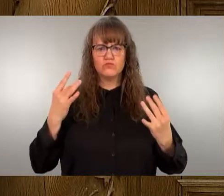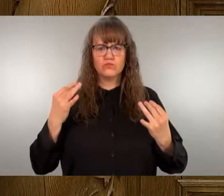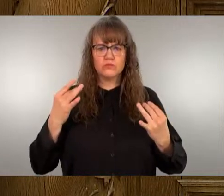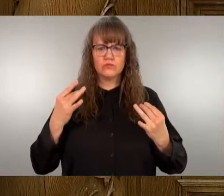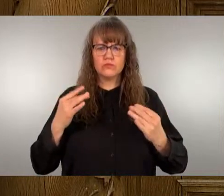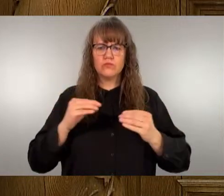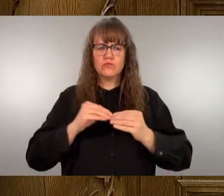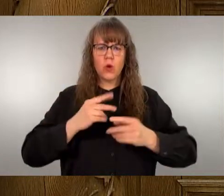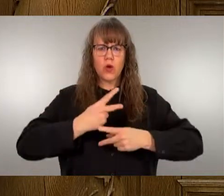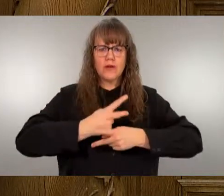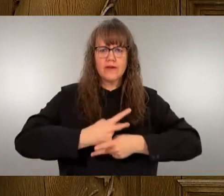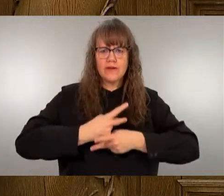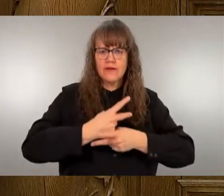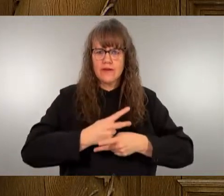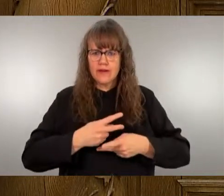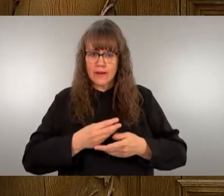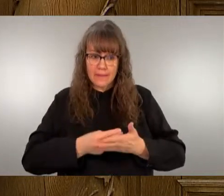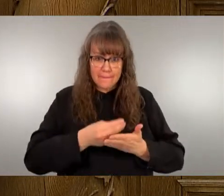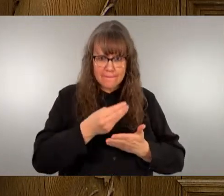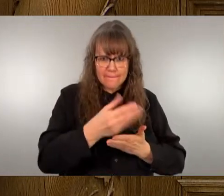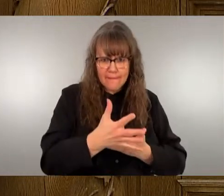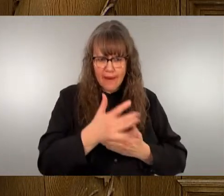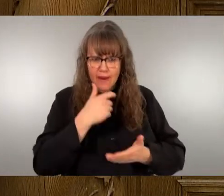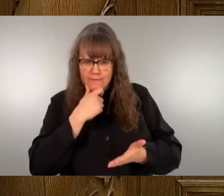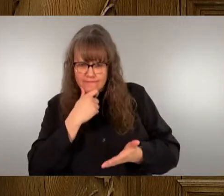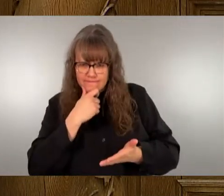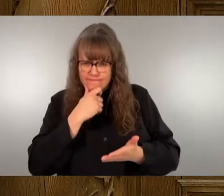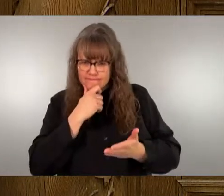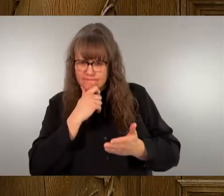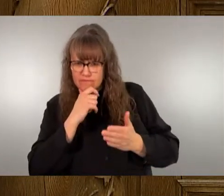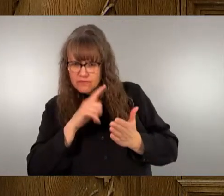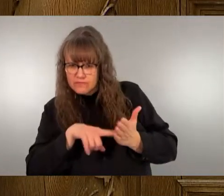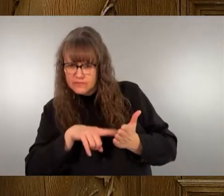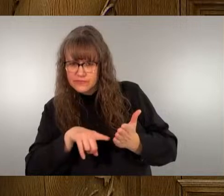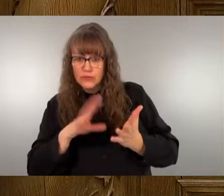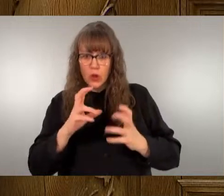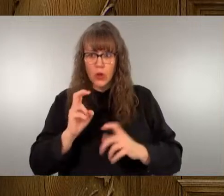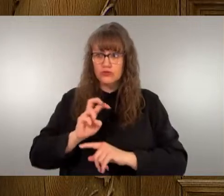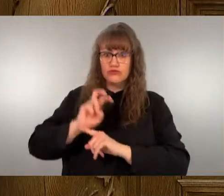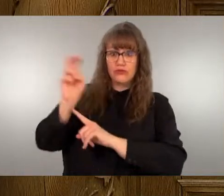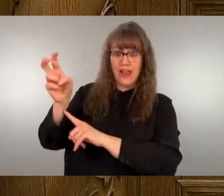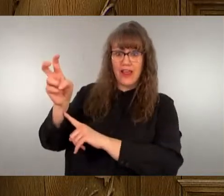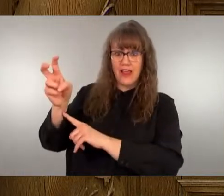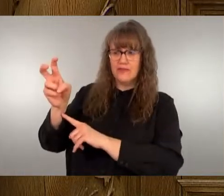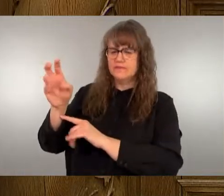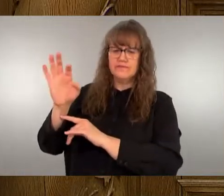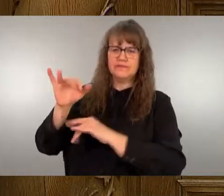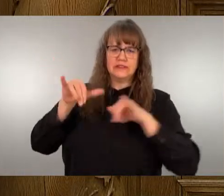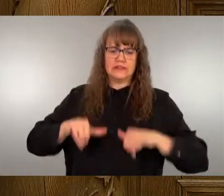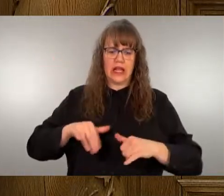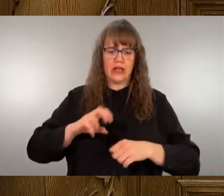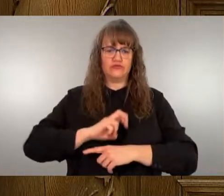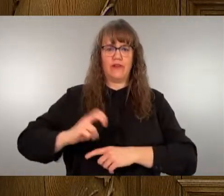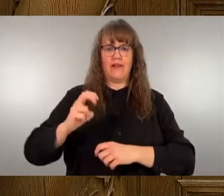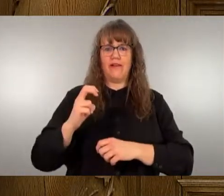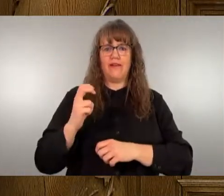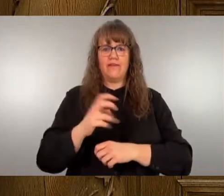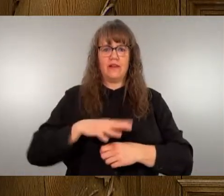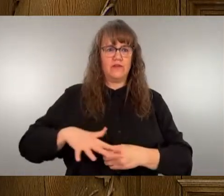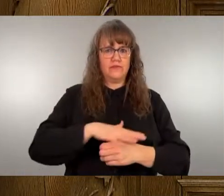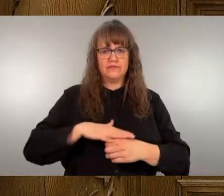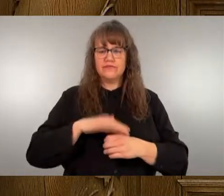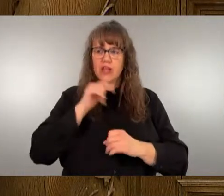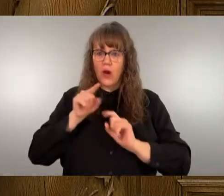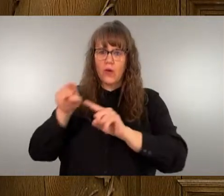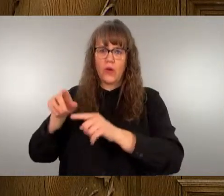they're choosing to travel locally. At the grocery store, they're looking for a Made in Canada or Buy BC logo. We